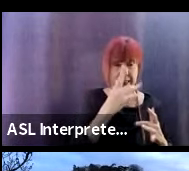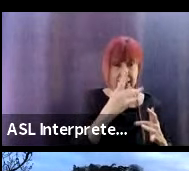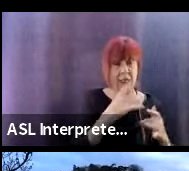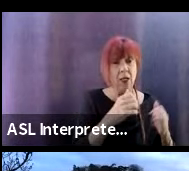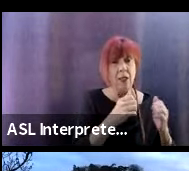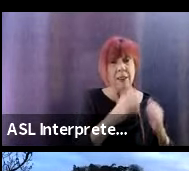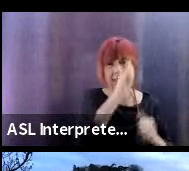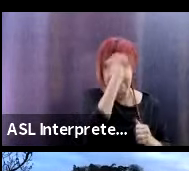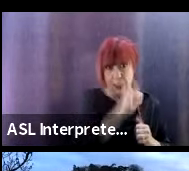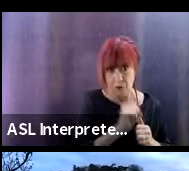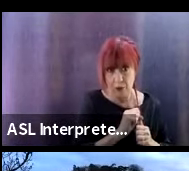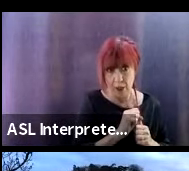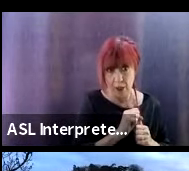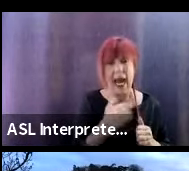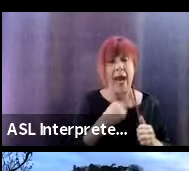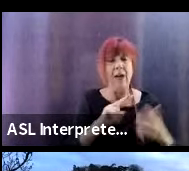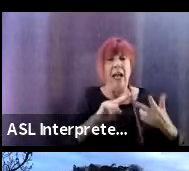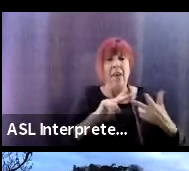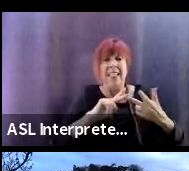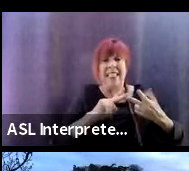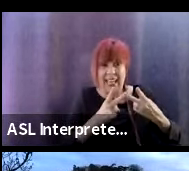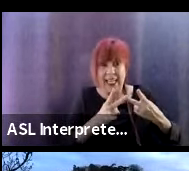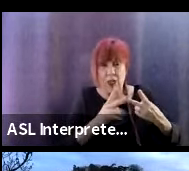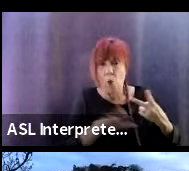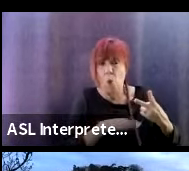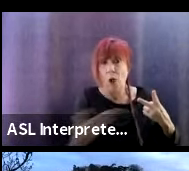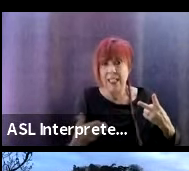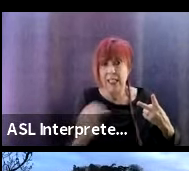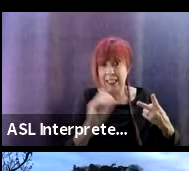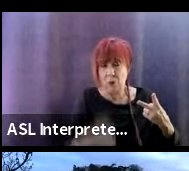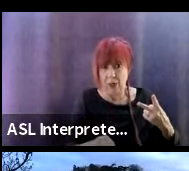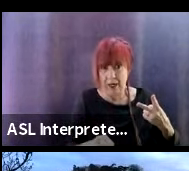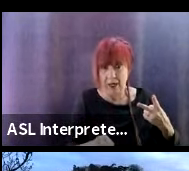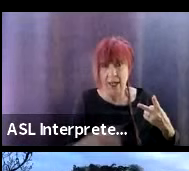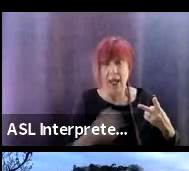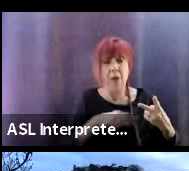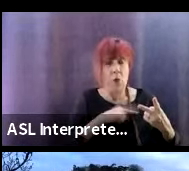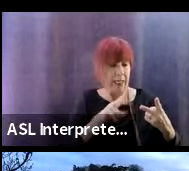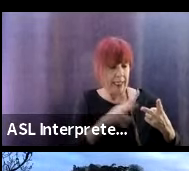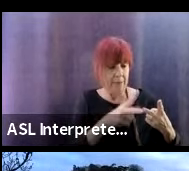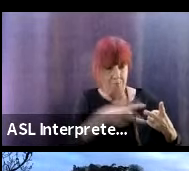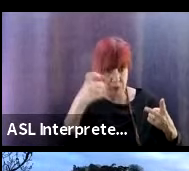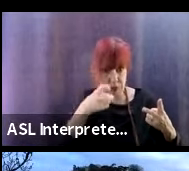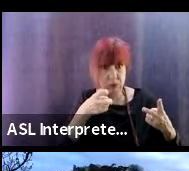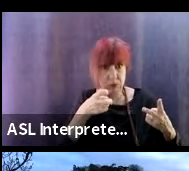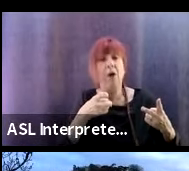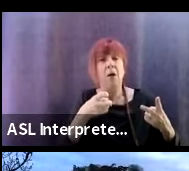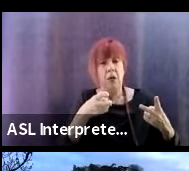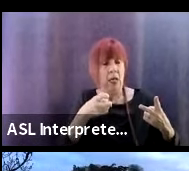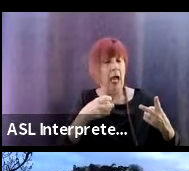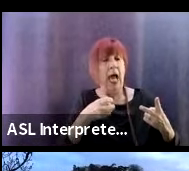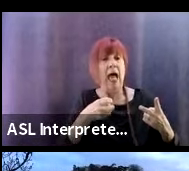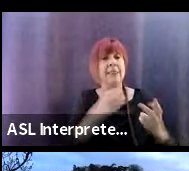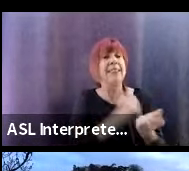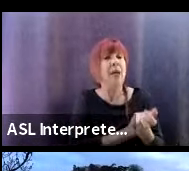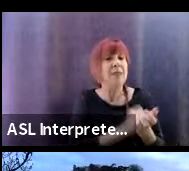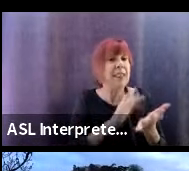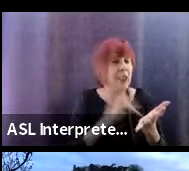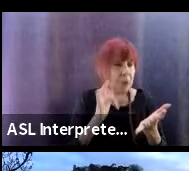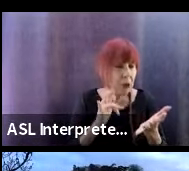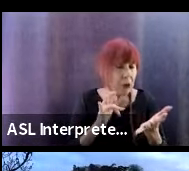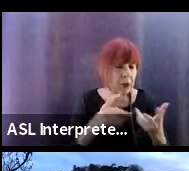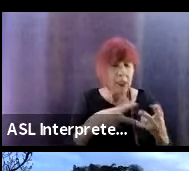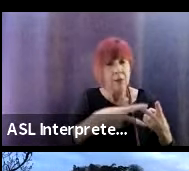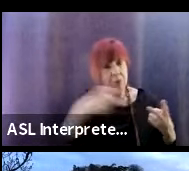a mortality rate behind age, that we are going to be able to call out behavioral health, serious mentally ill, and substance use disorder folks as